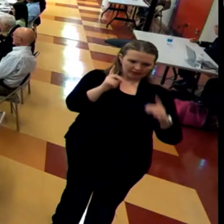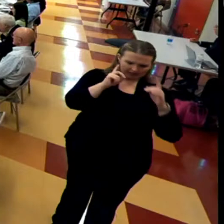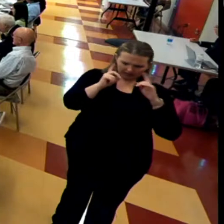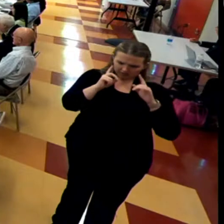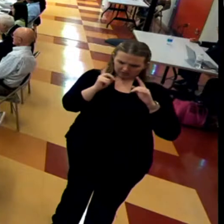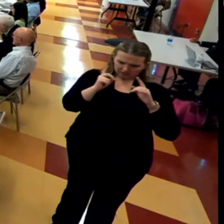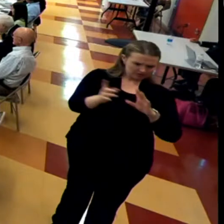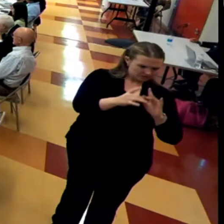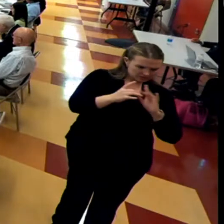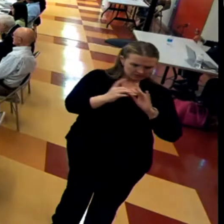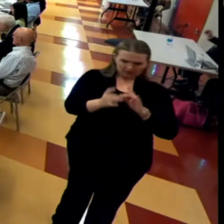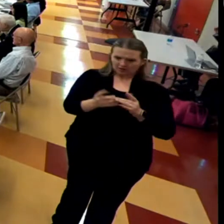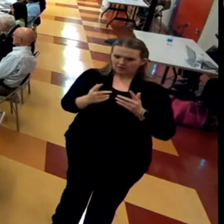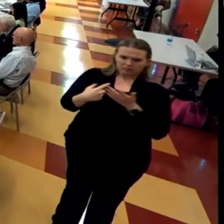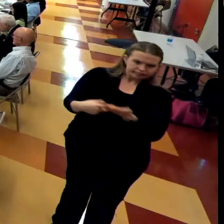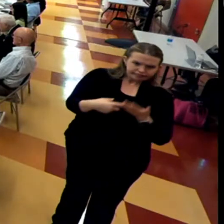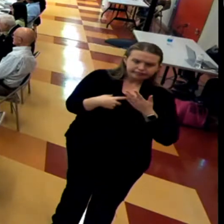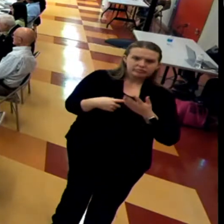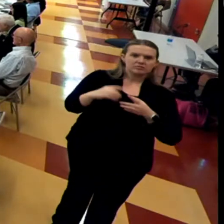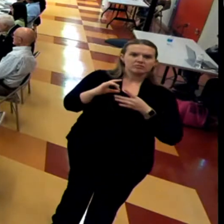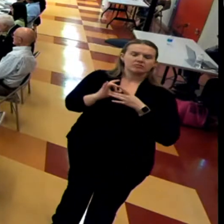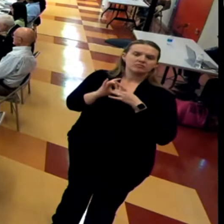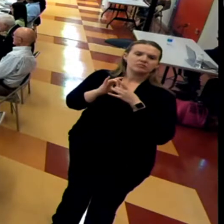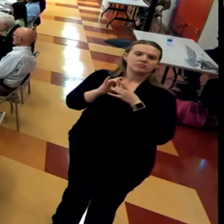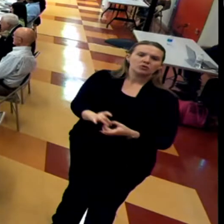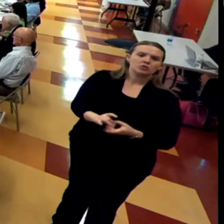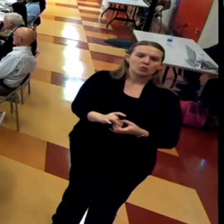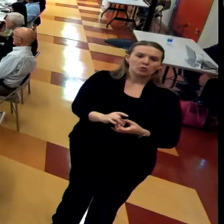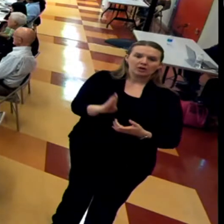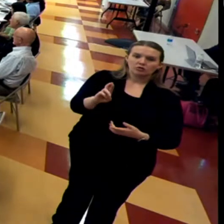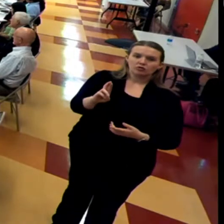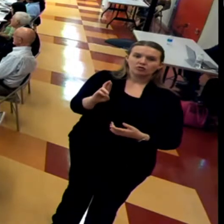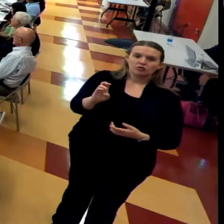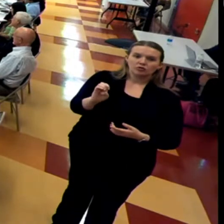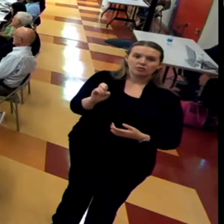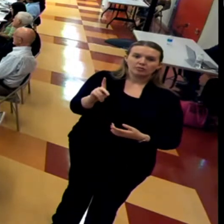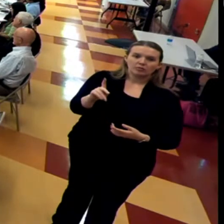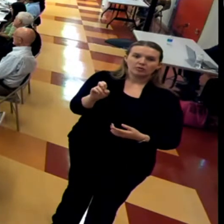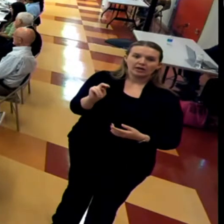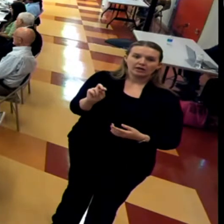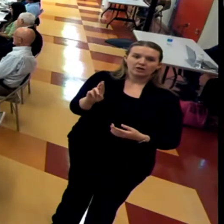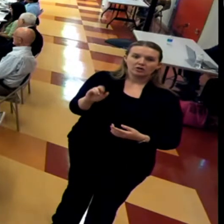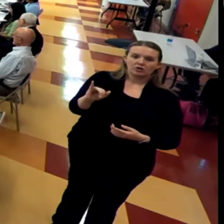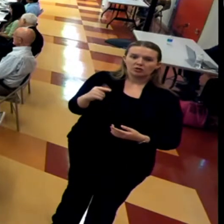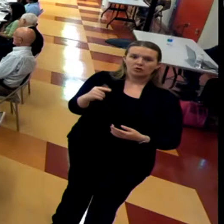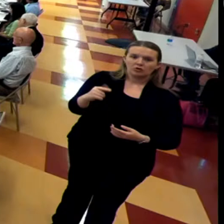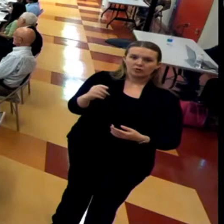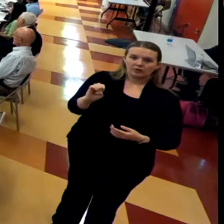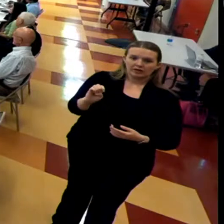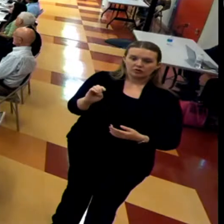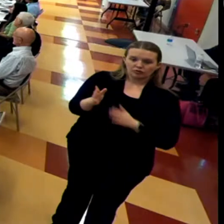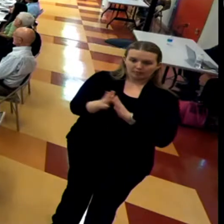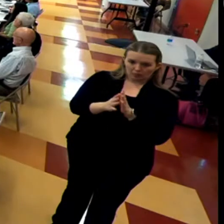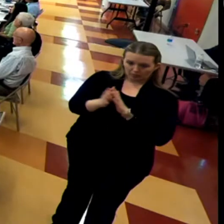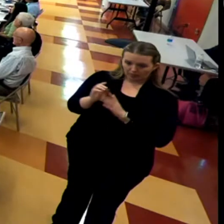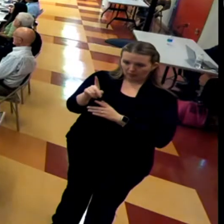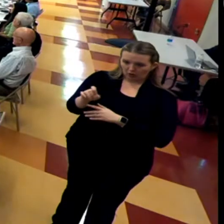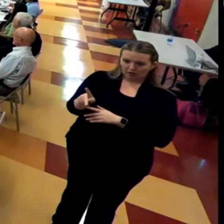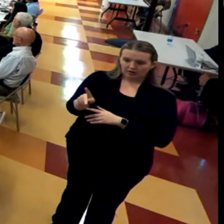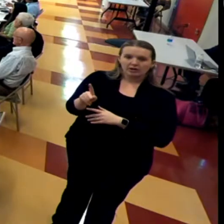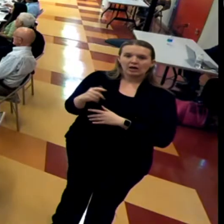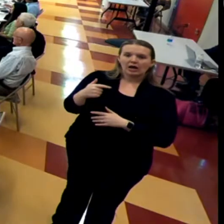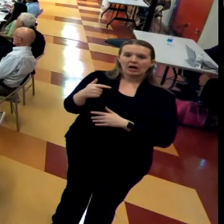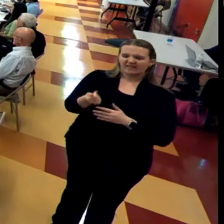of this hearty discussion about the Brackenridge Park, I've got a couple things I want to